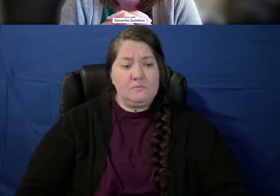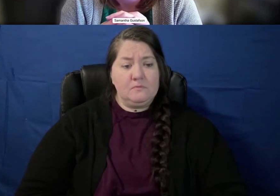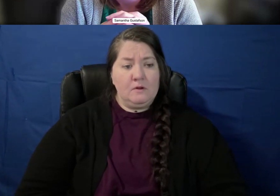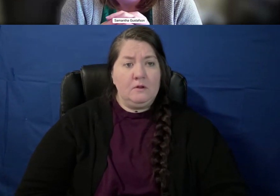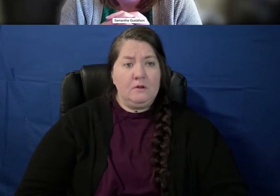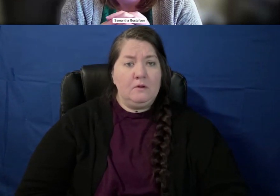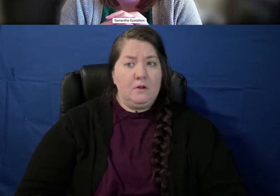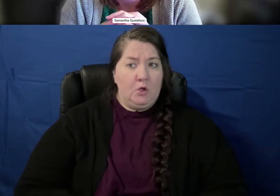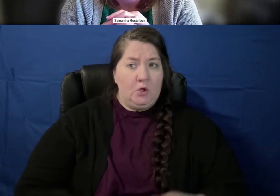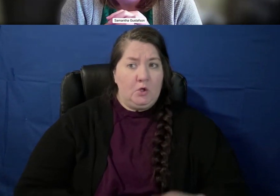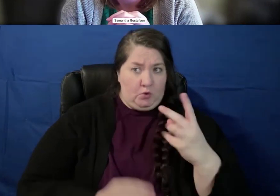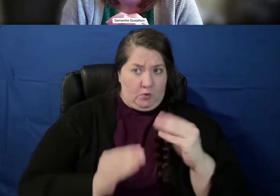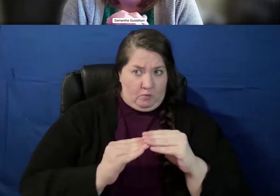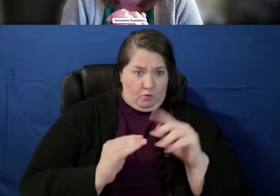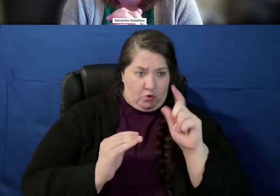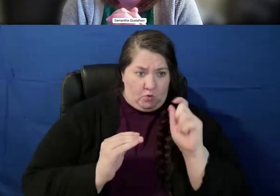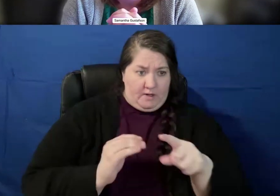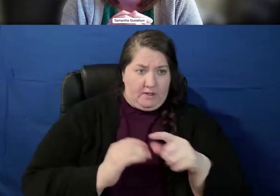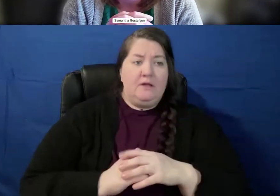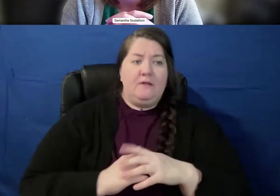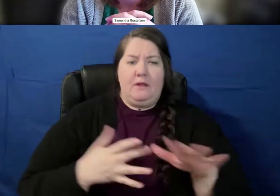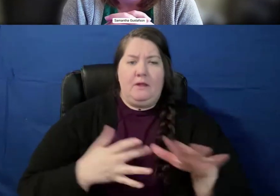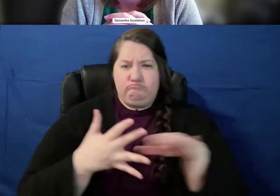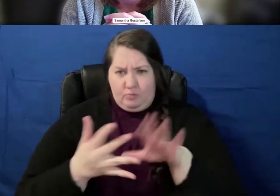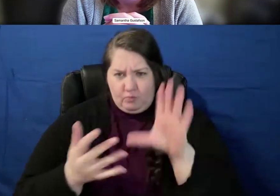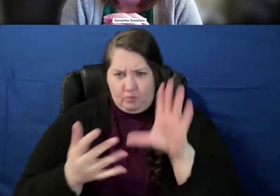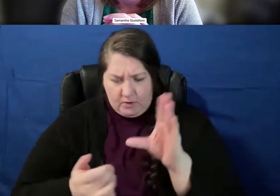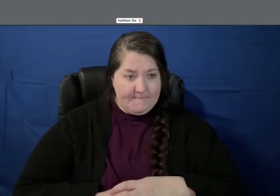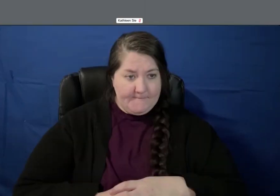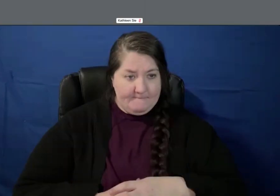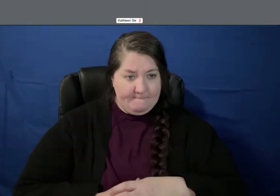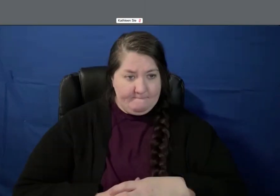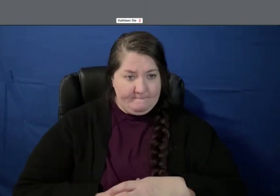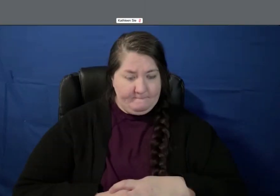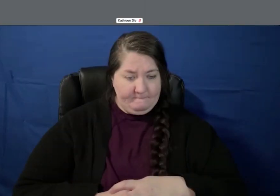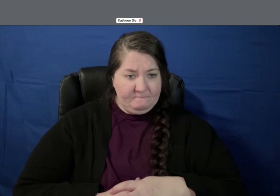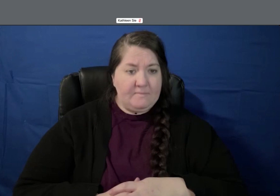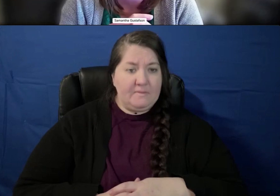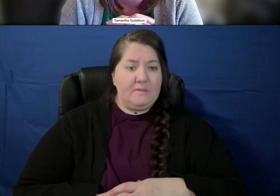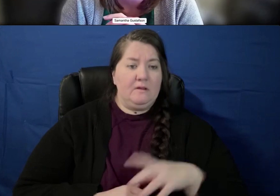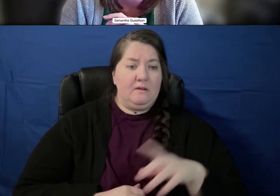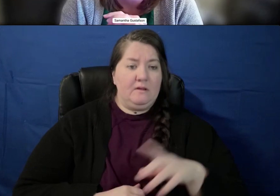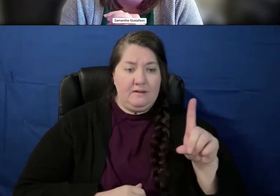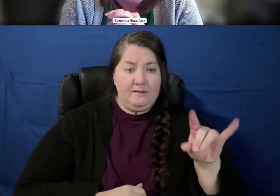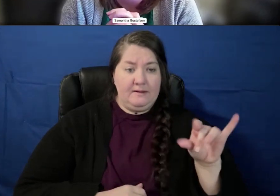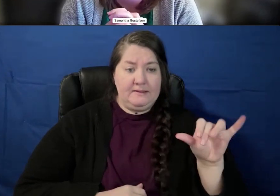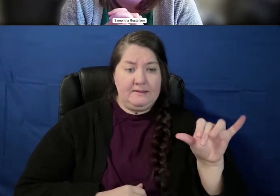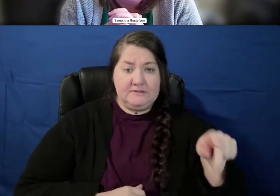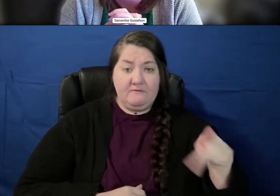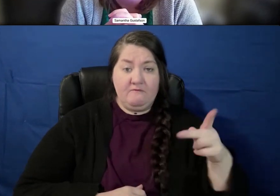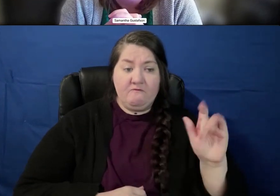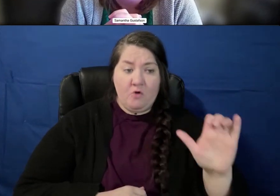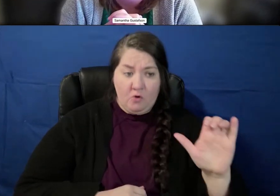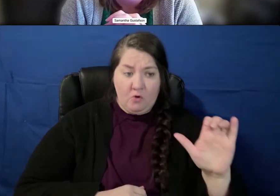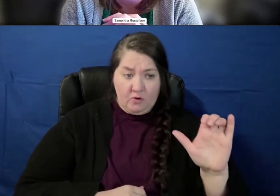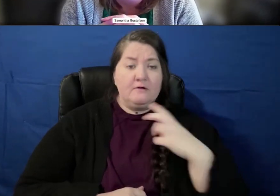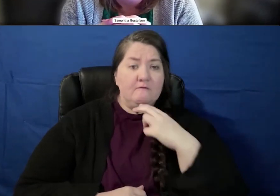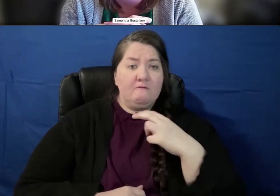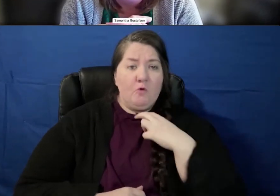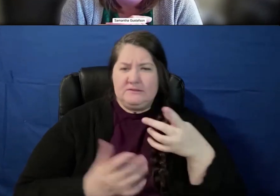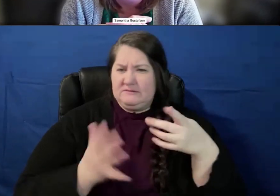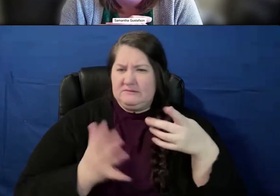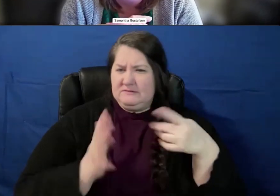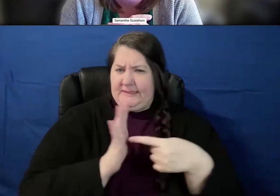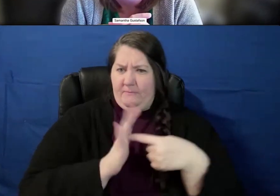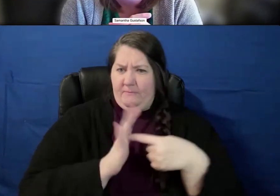All right, we have two more questions and then we'll take a break. Can you describe some examples of teachers using